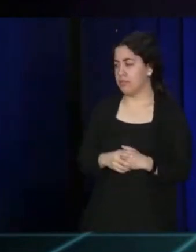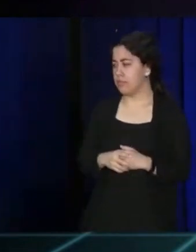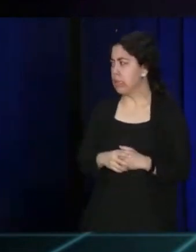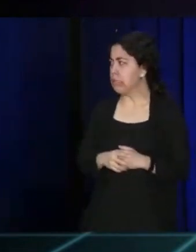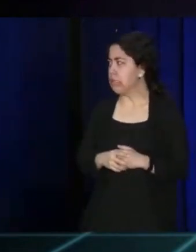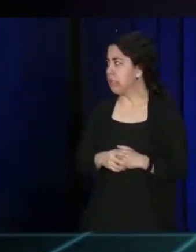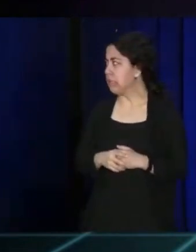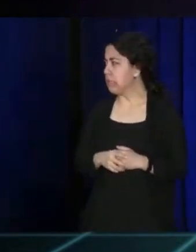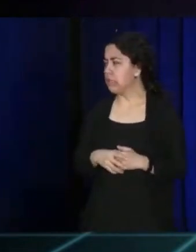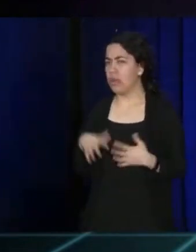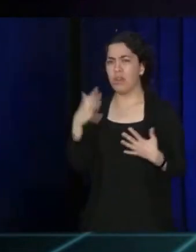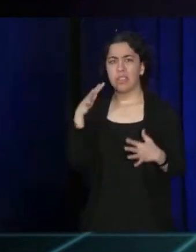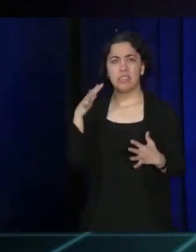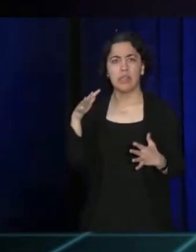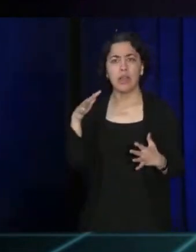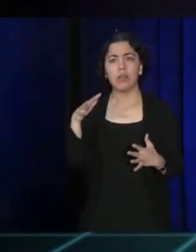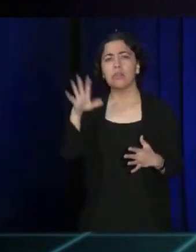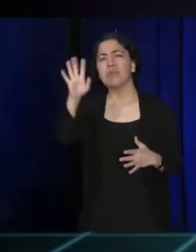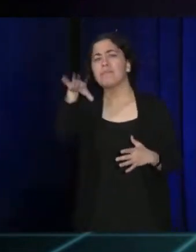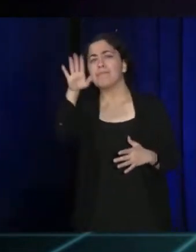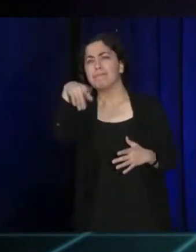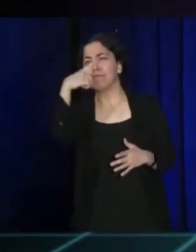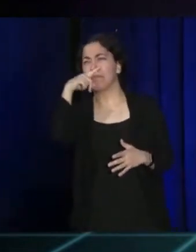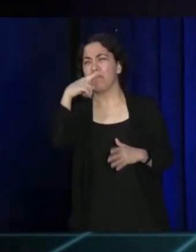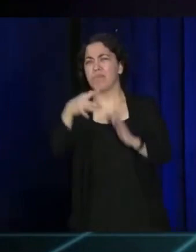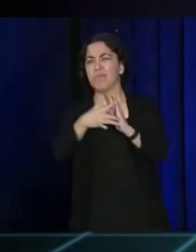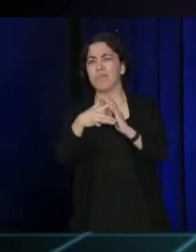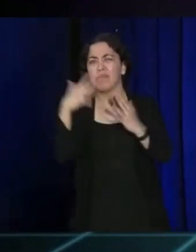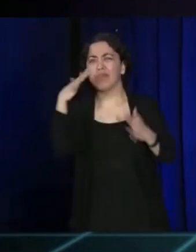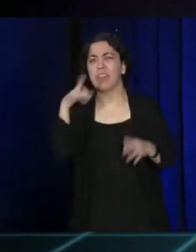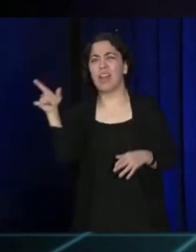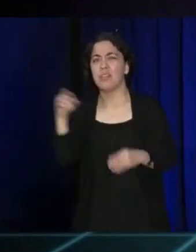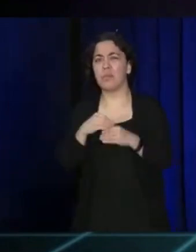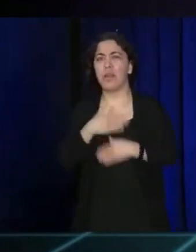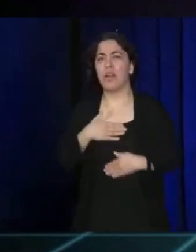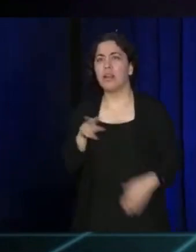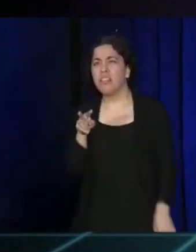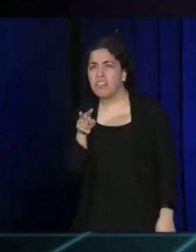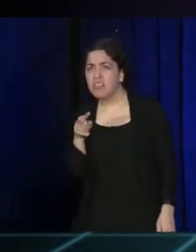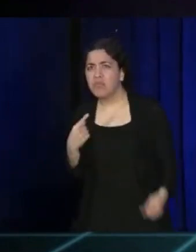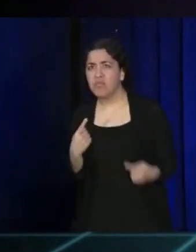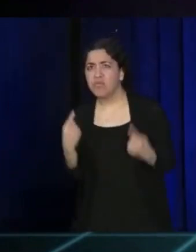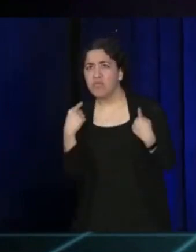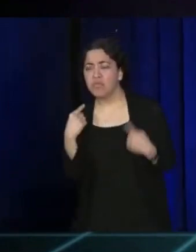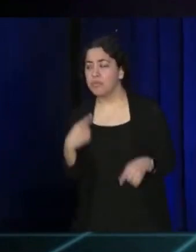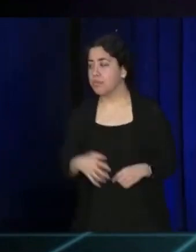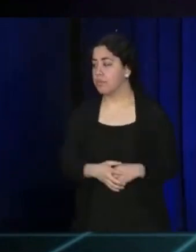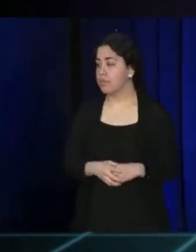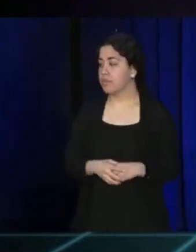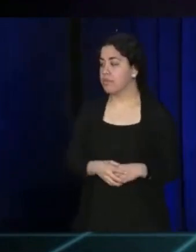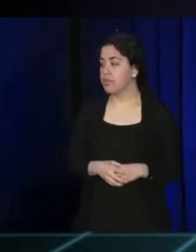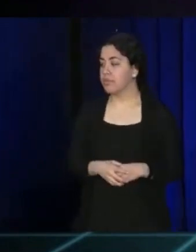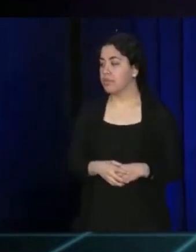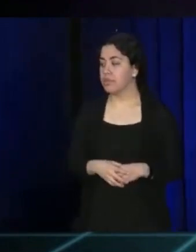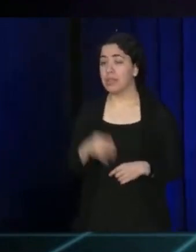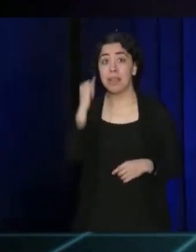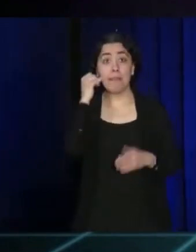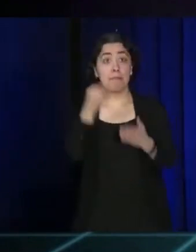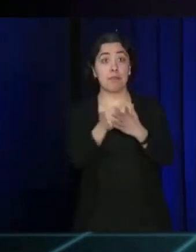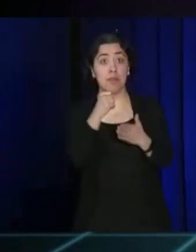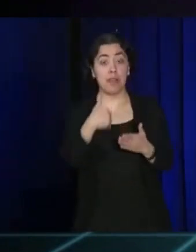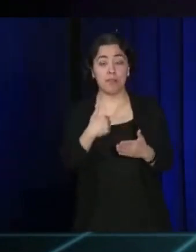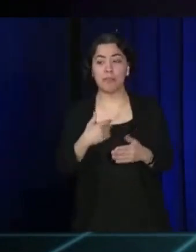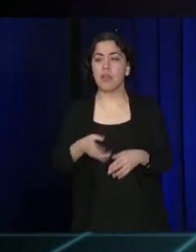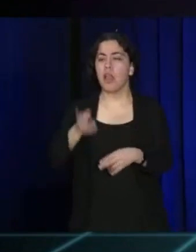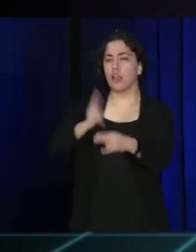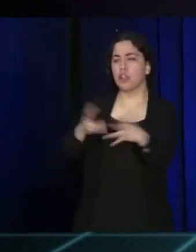sound. Can we get the sound on this video, please? It's much more entertaining if we get sound. If you don't have any money... Okay, no, well, here we go. It's called